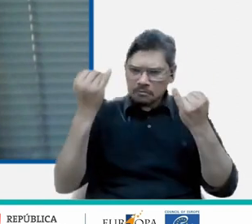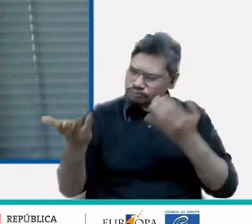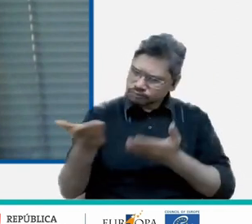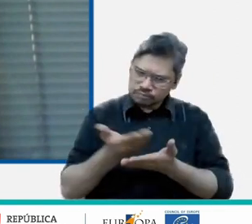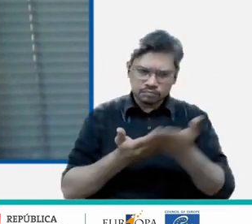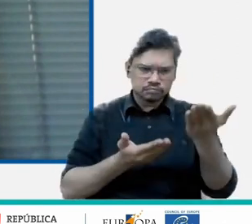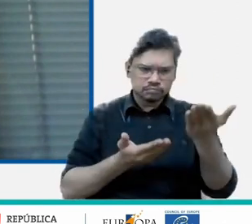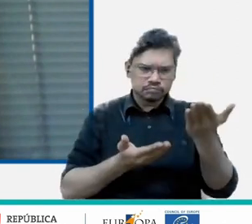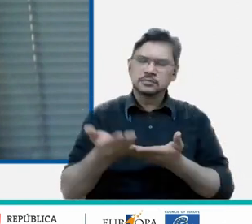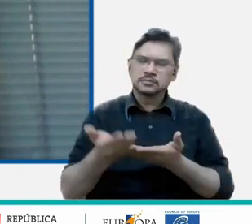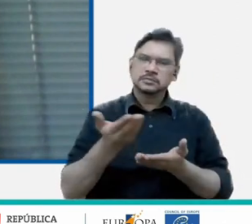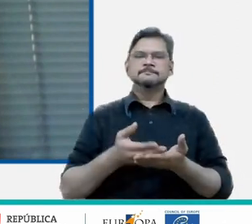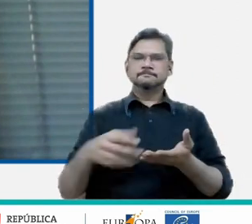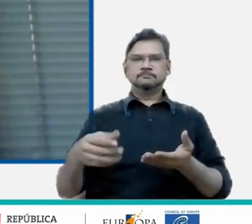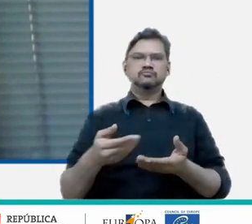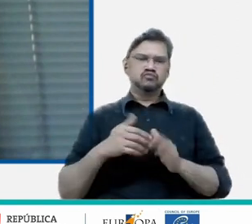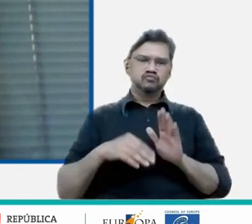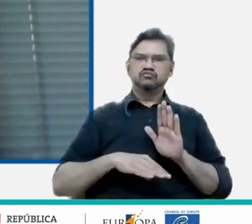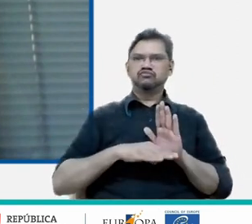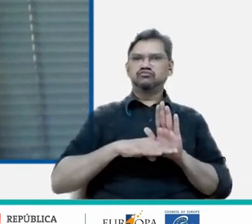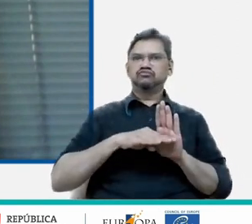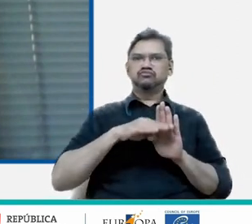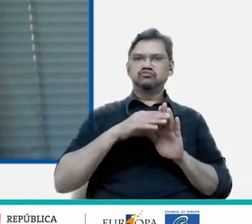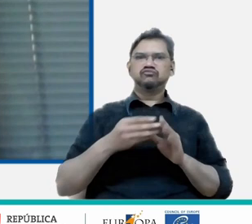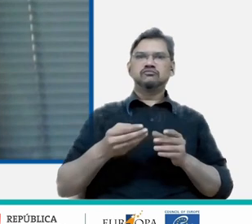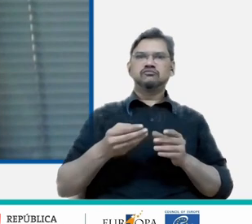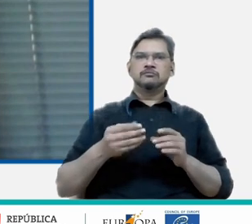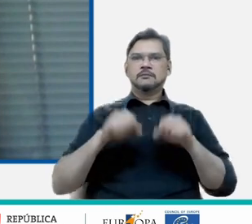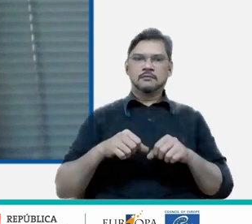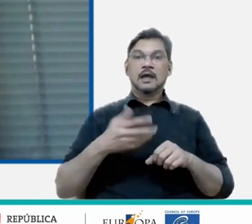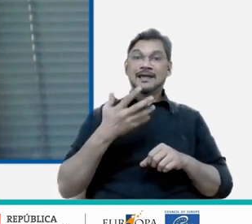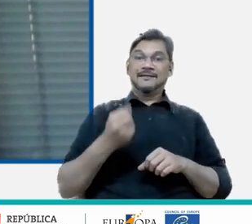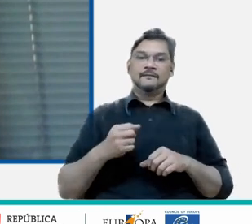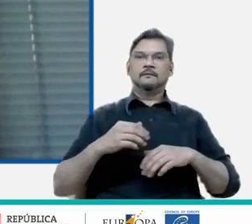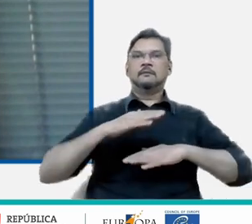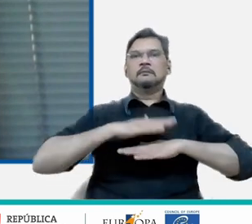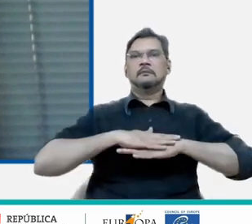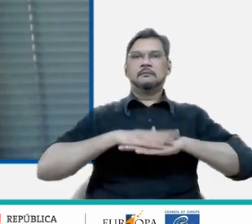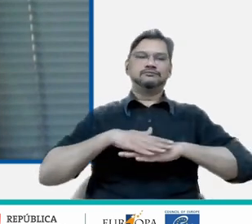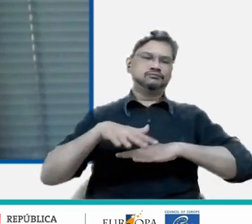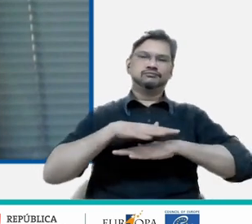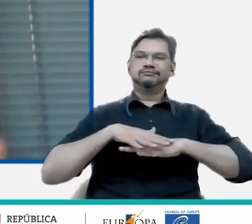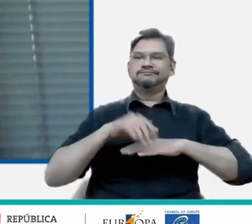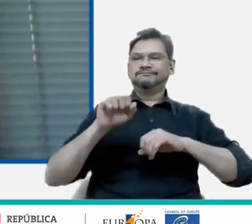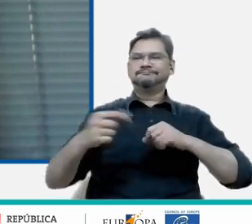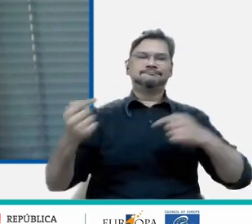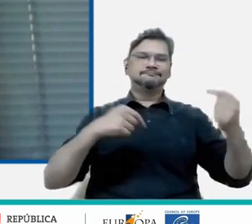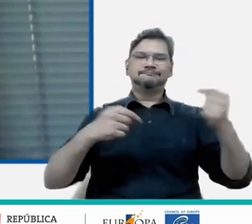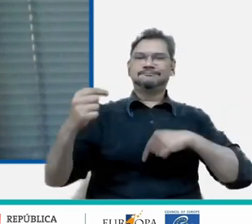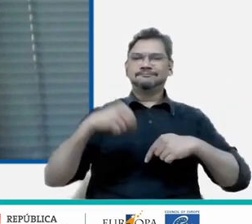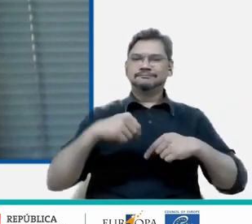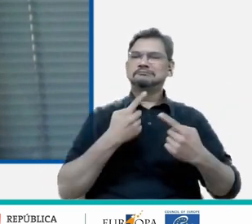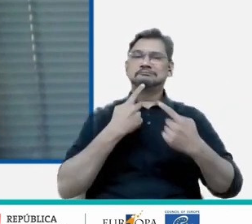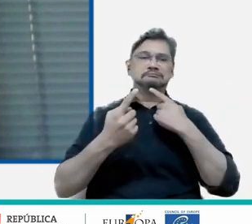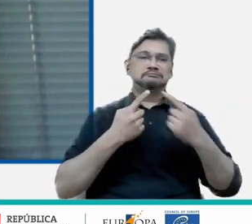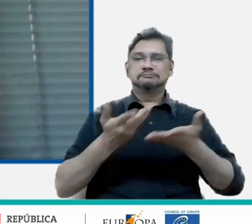to be improved, that we have the space in order to be able to talk about this, discuss about this, and also